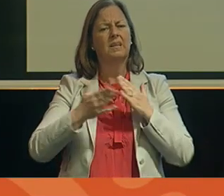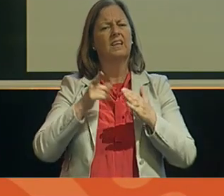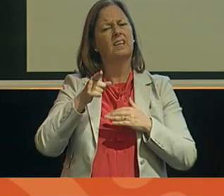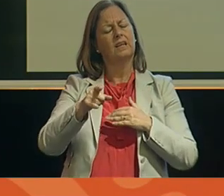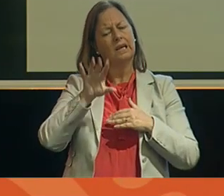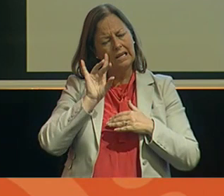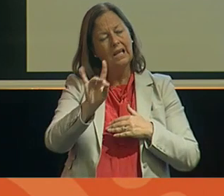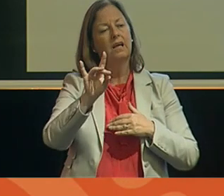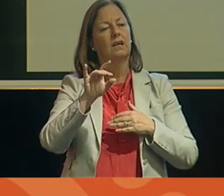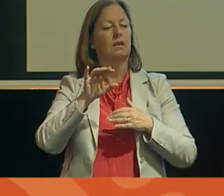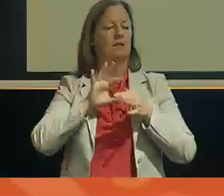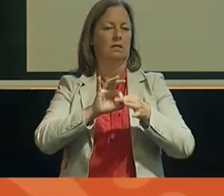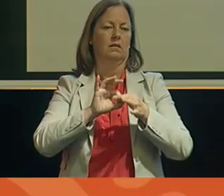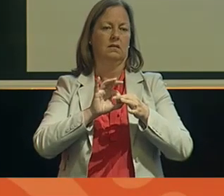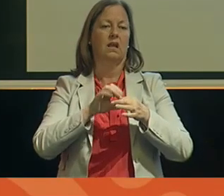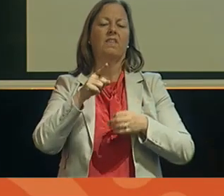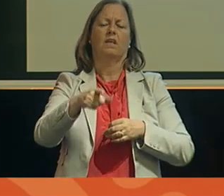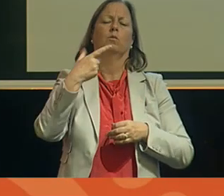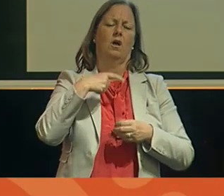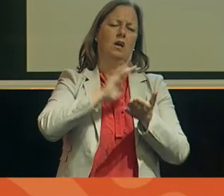relationship, which is a cause of HIV.